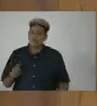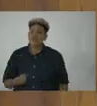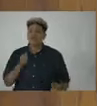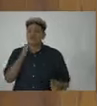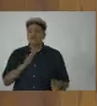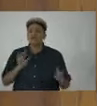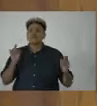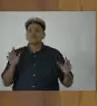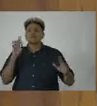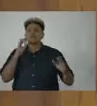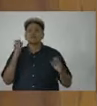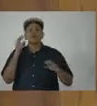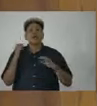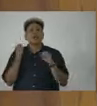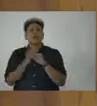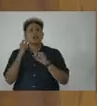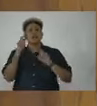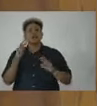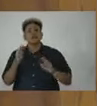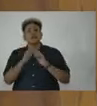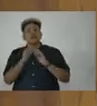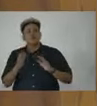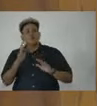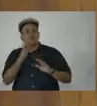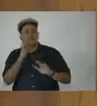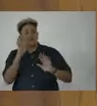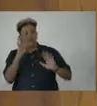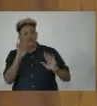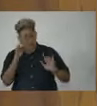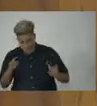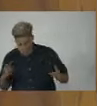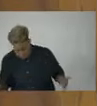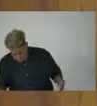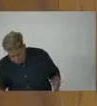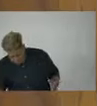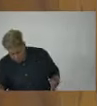Speaker, for years without water.